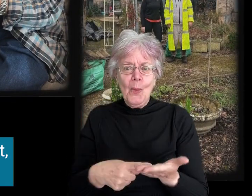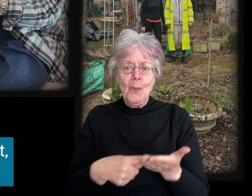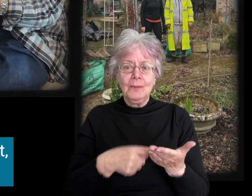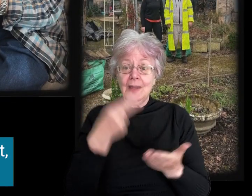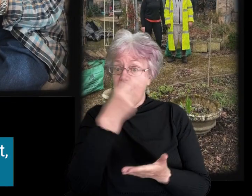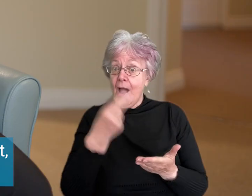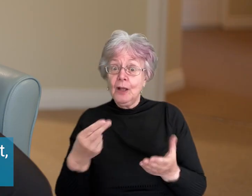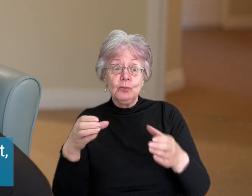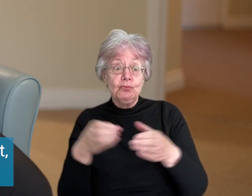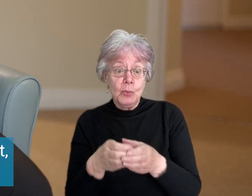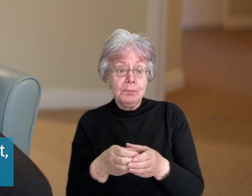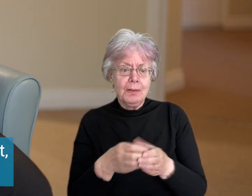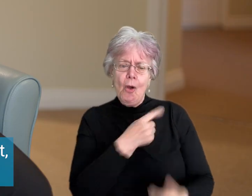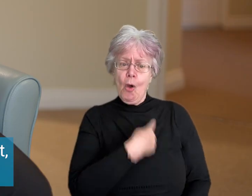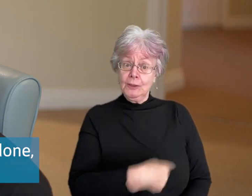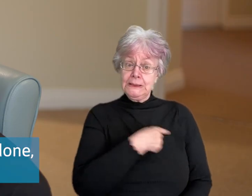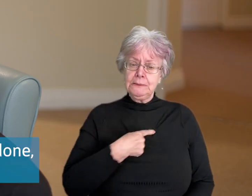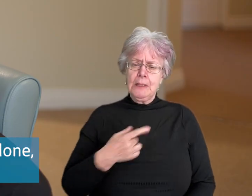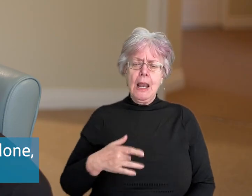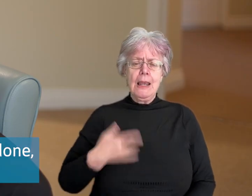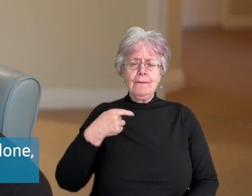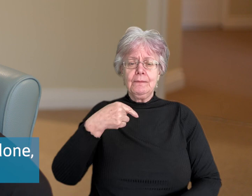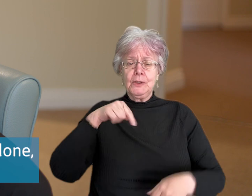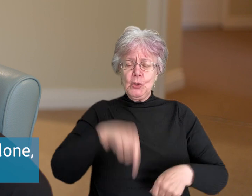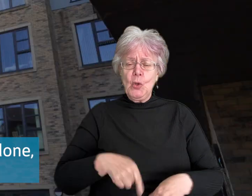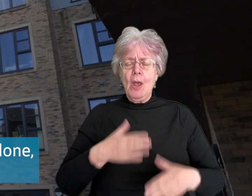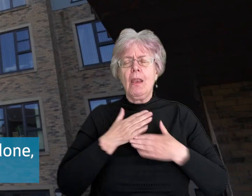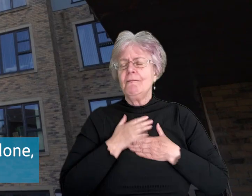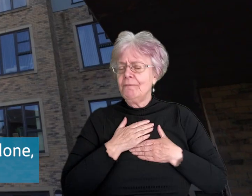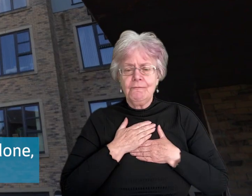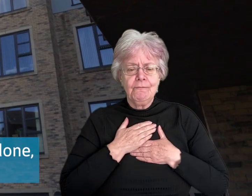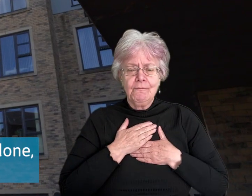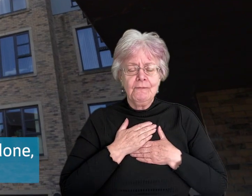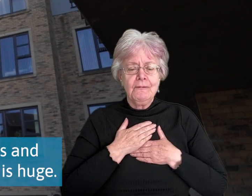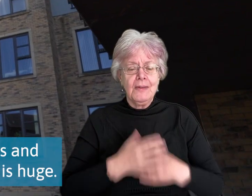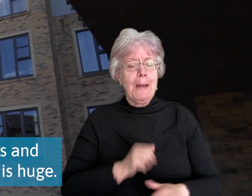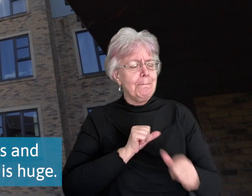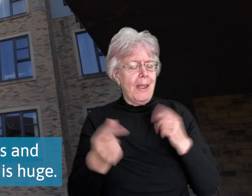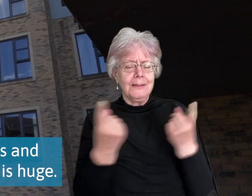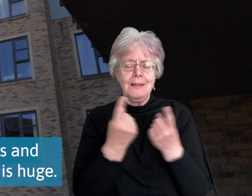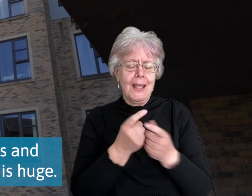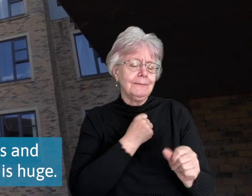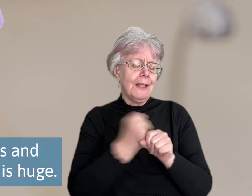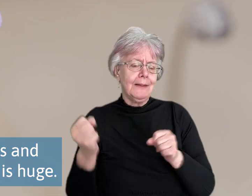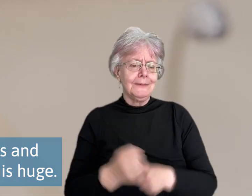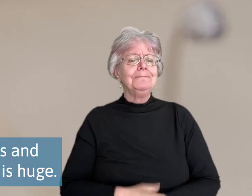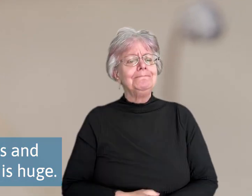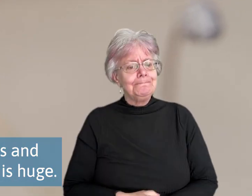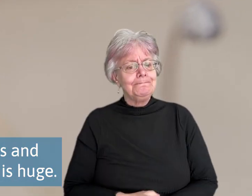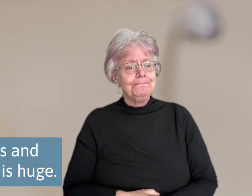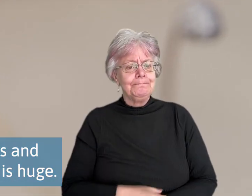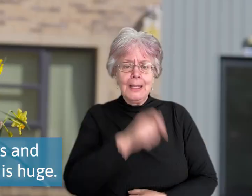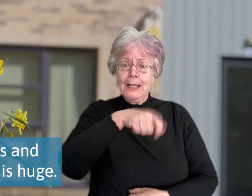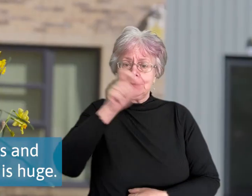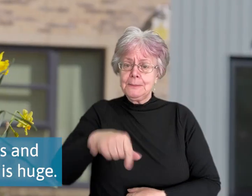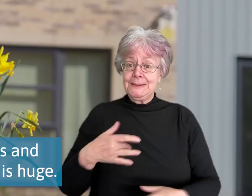I gotta be honest, I love living here. It's the best thing I ever done to moved into here. The impact on our customers and in